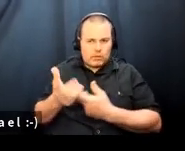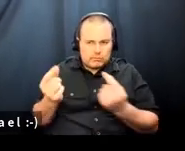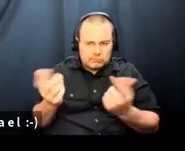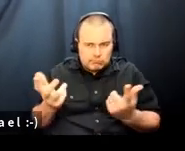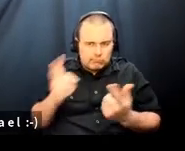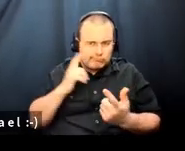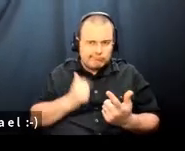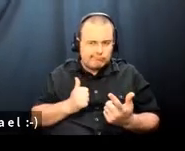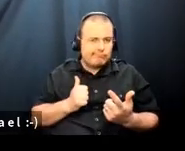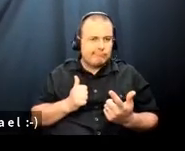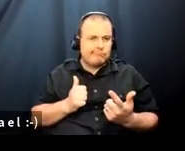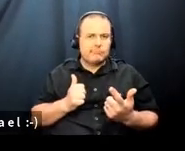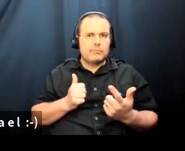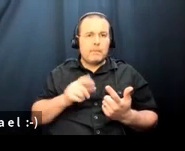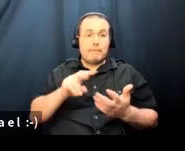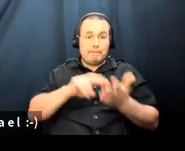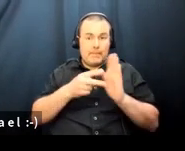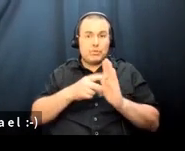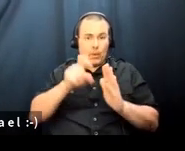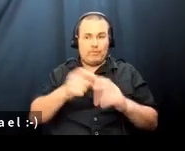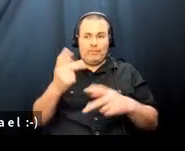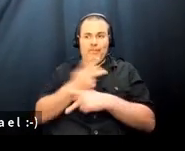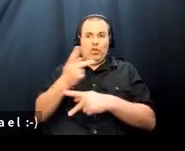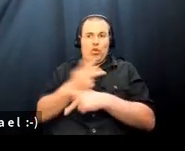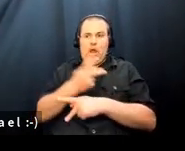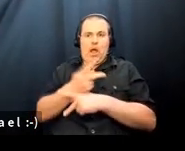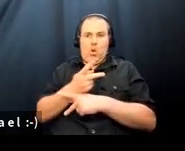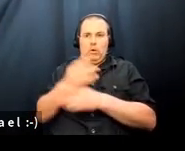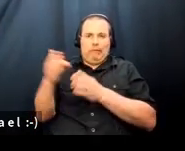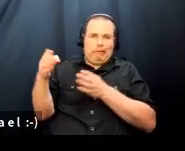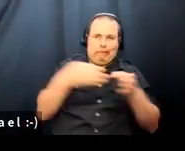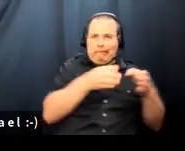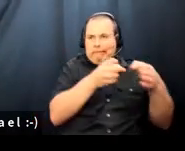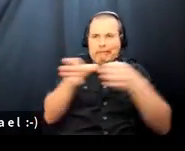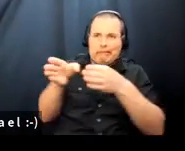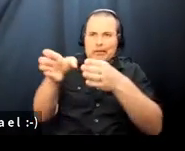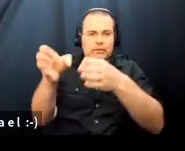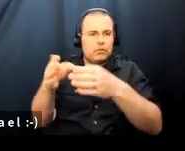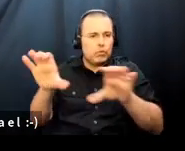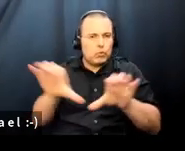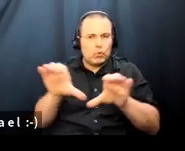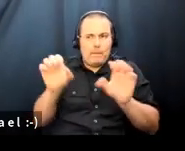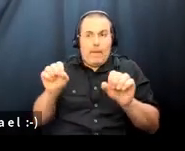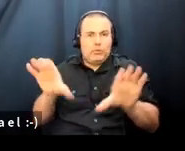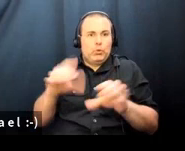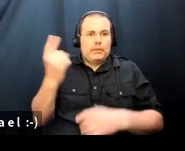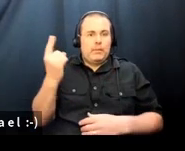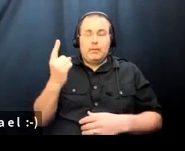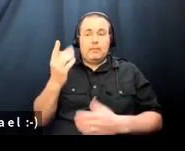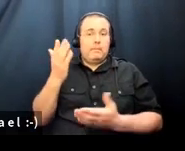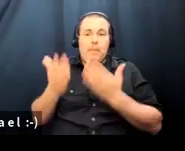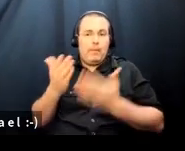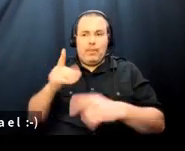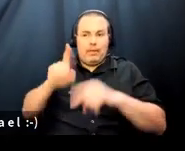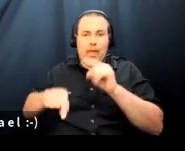to find a way around something for a child to be able to do something, because they're not going to be able to develop a skill in a